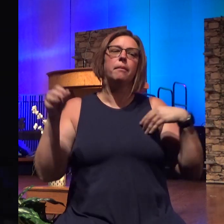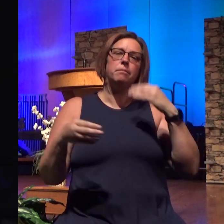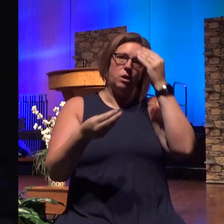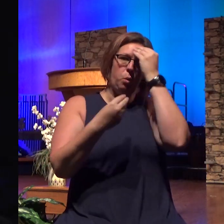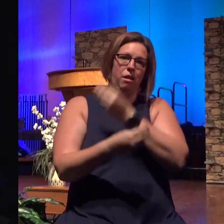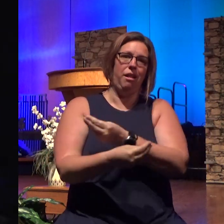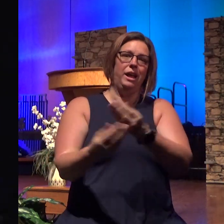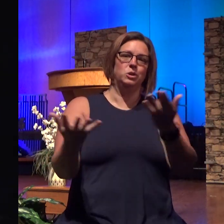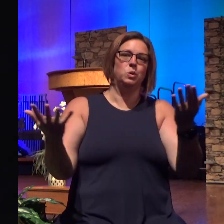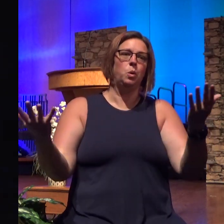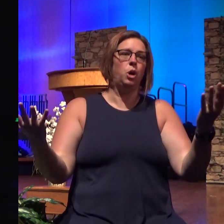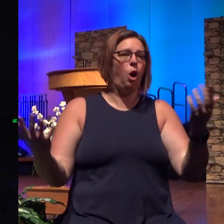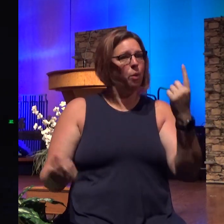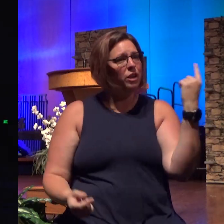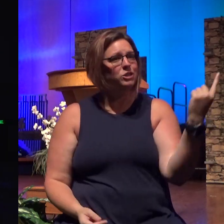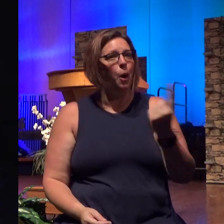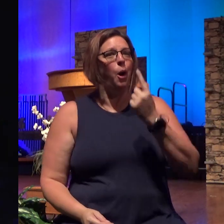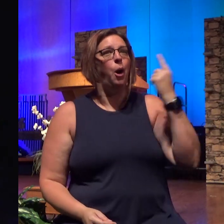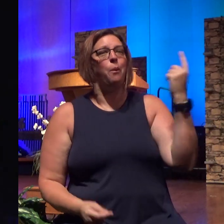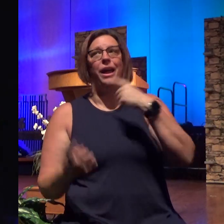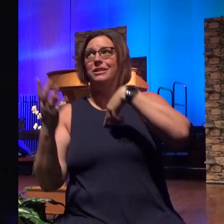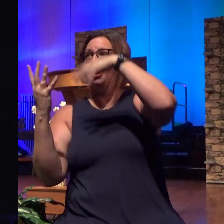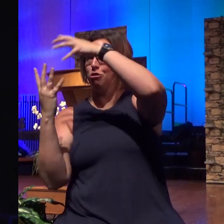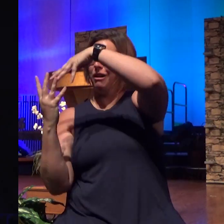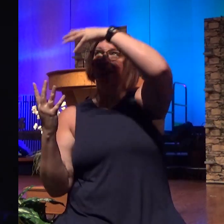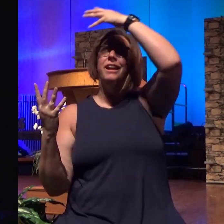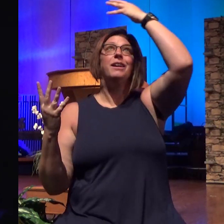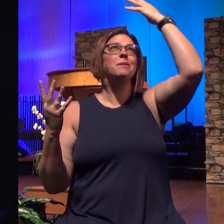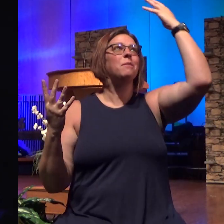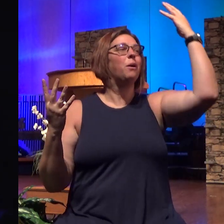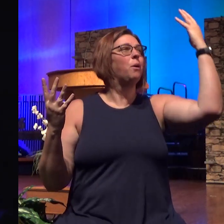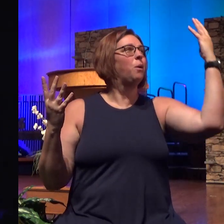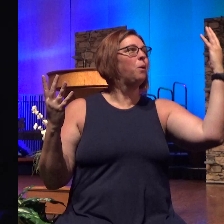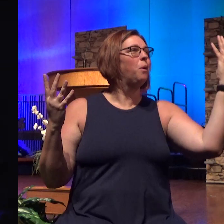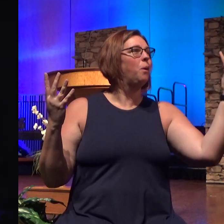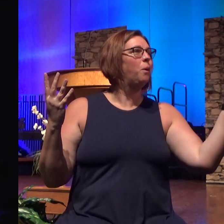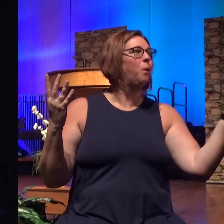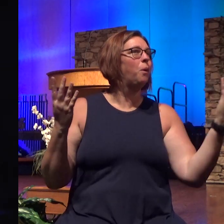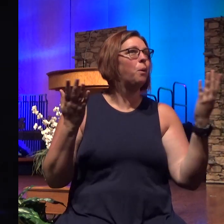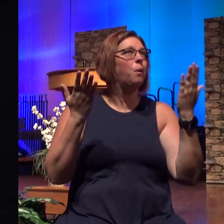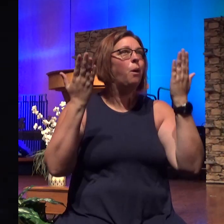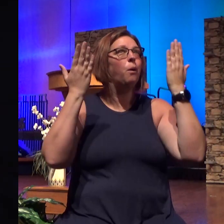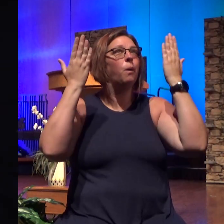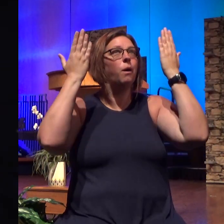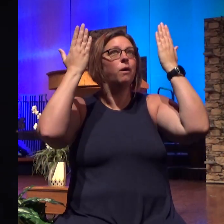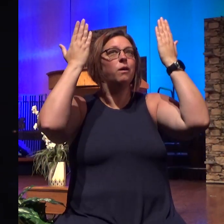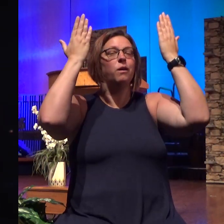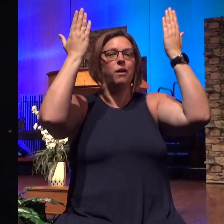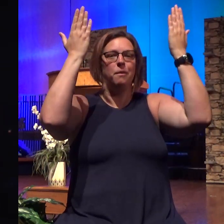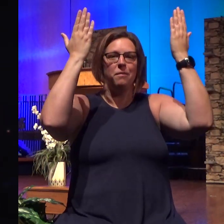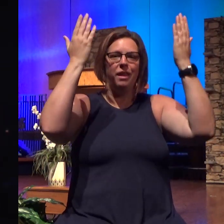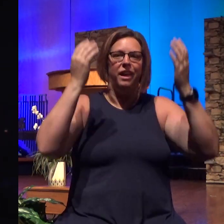tell you that there's always been a rainbow hanging